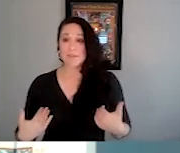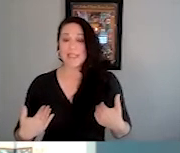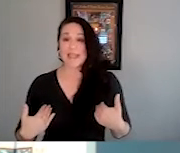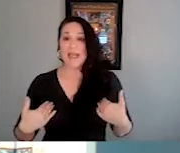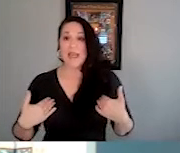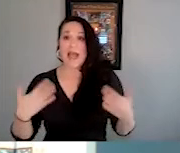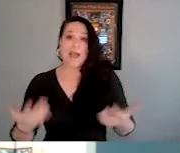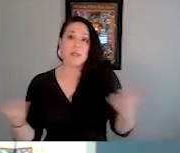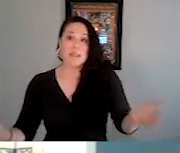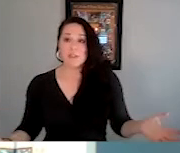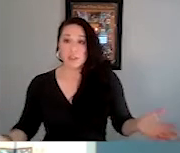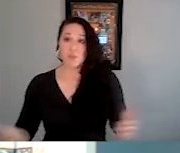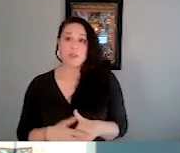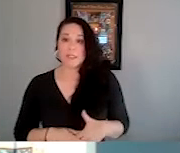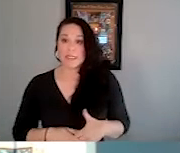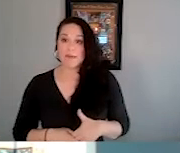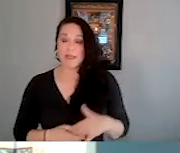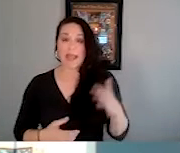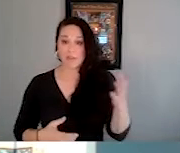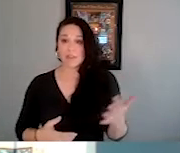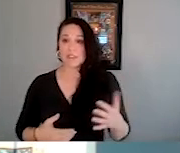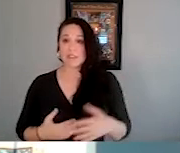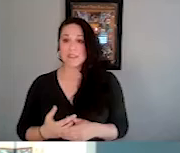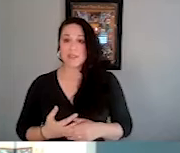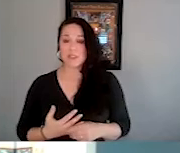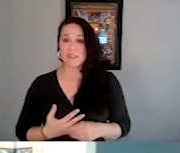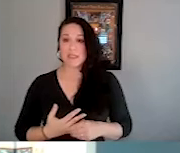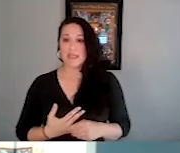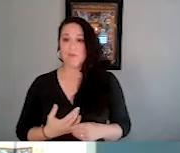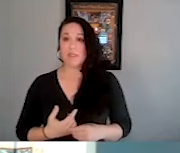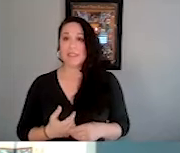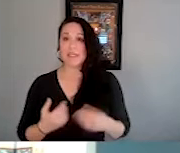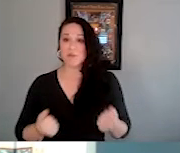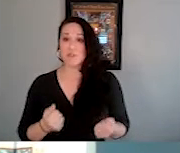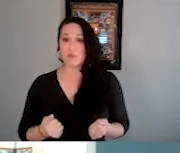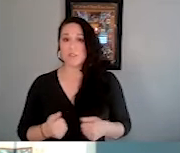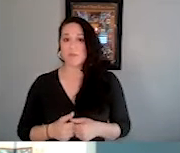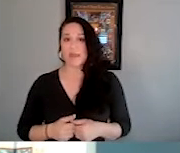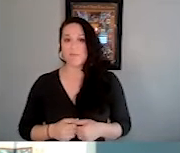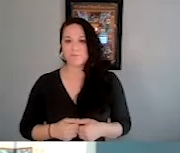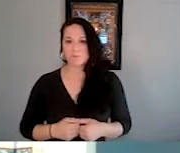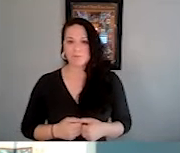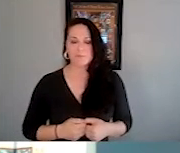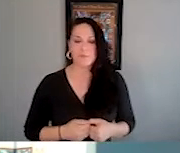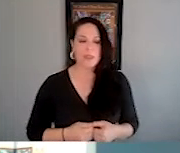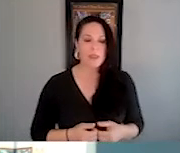is to come to them and say, I want to listen to you. What are you seeing? And having those listening sessions and really getting those stories from